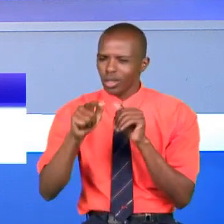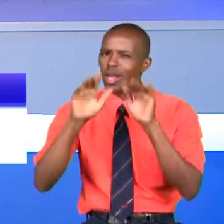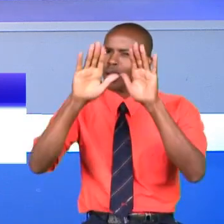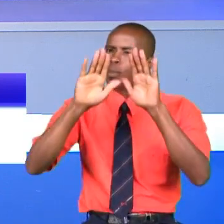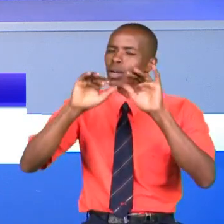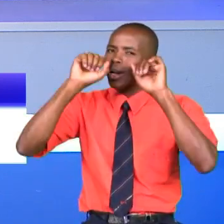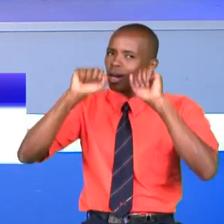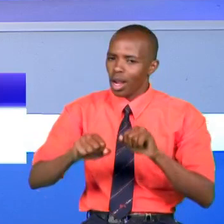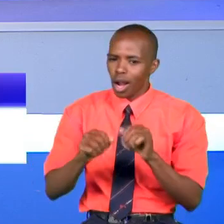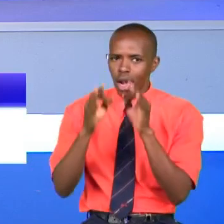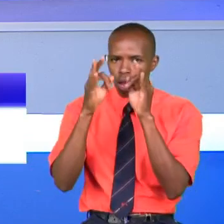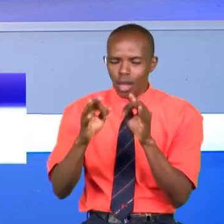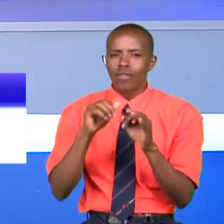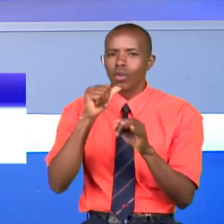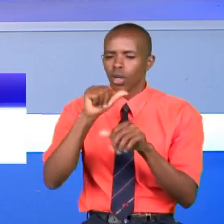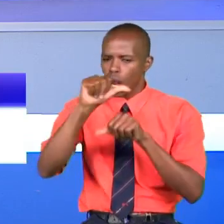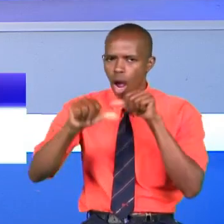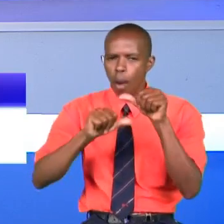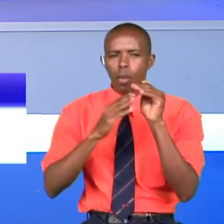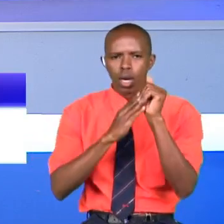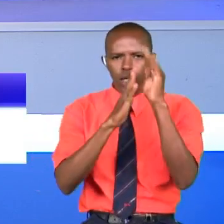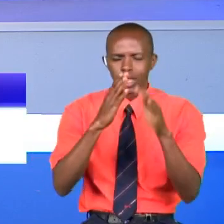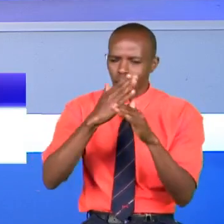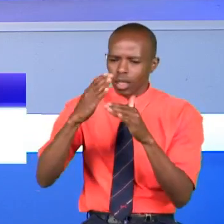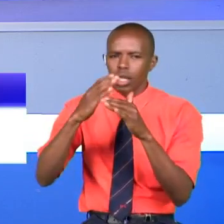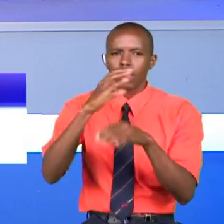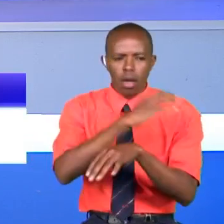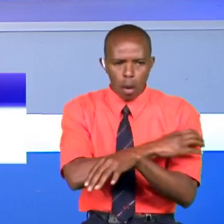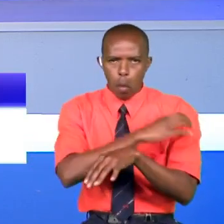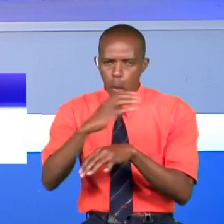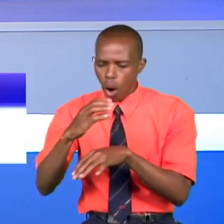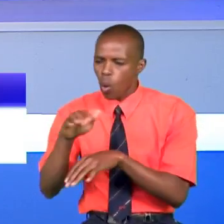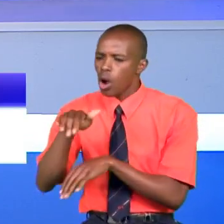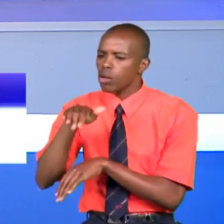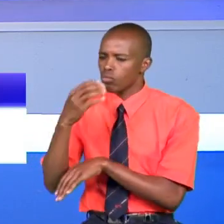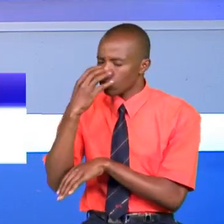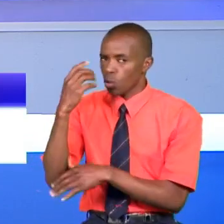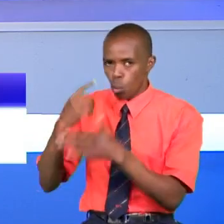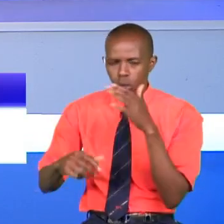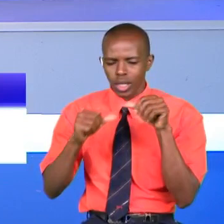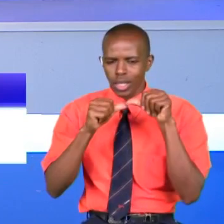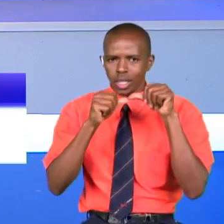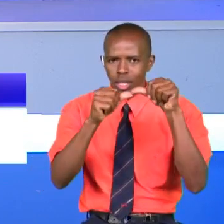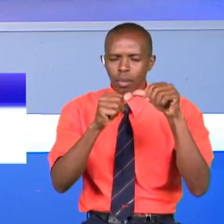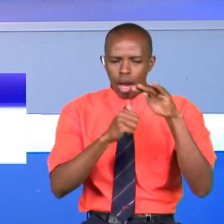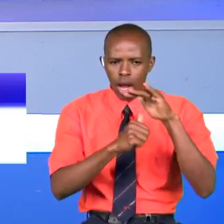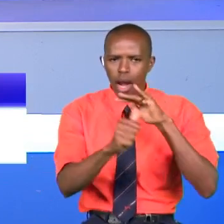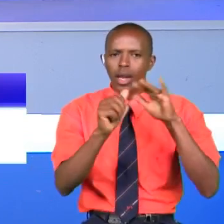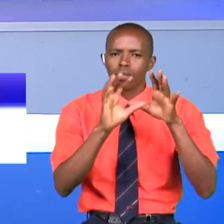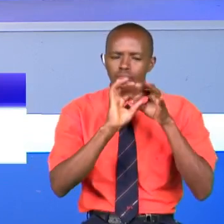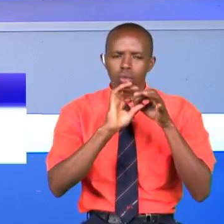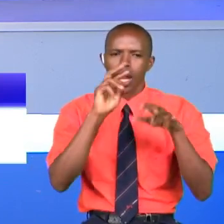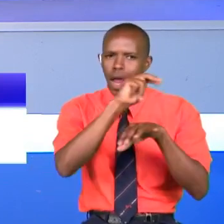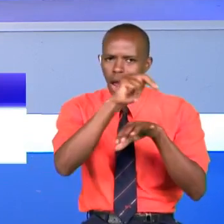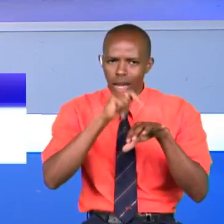be meaningful if it's not about leaders sharing power. Instead, Ruto says the stability and the unity of a nation